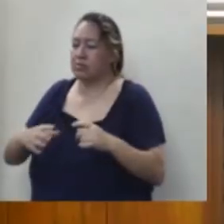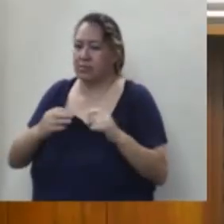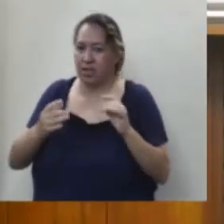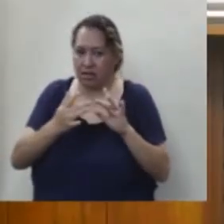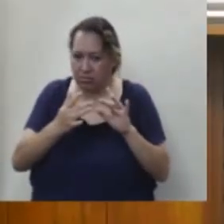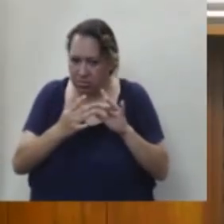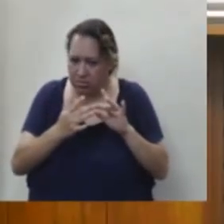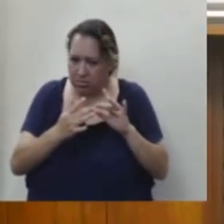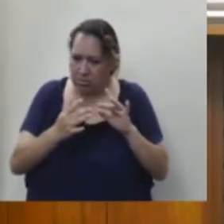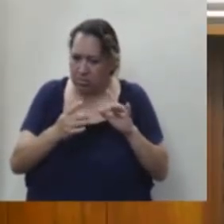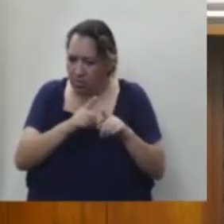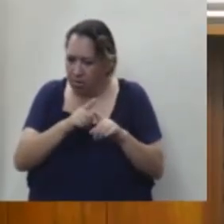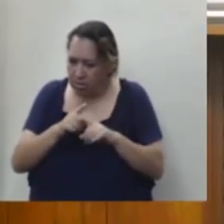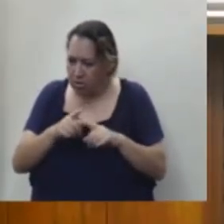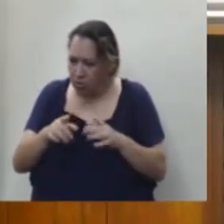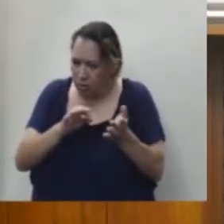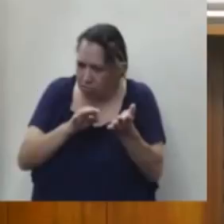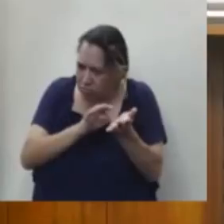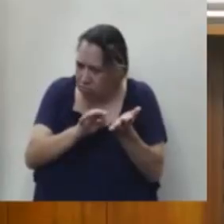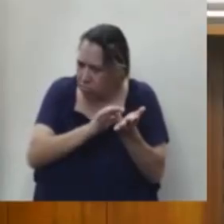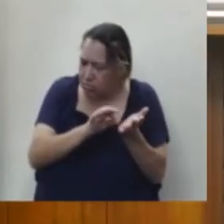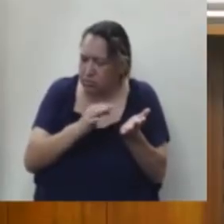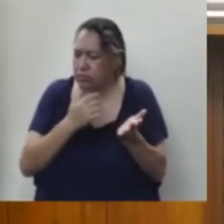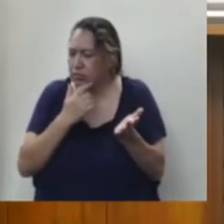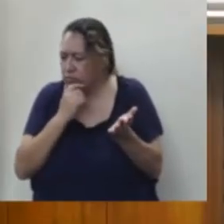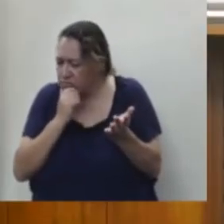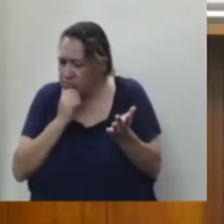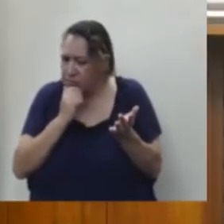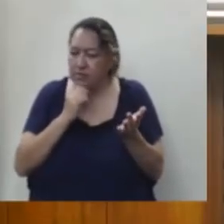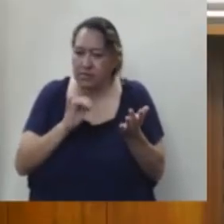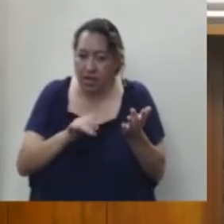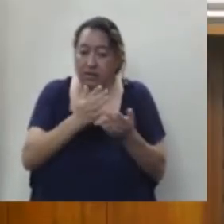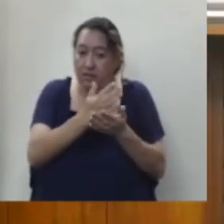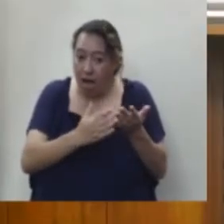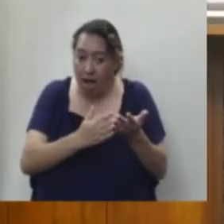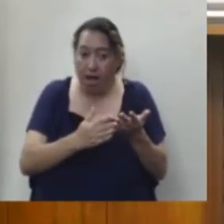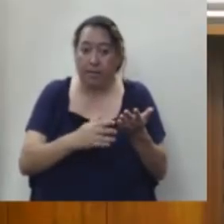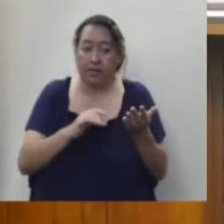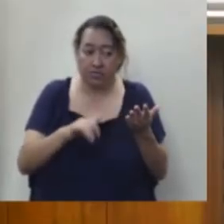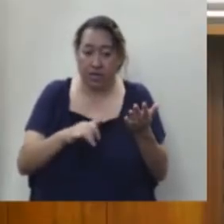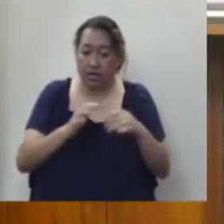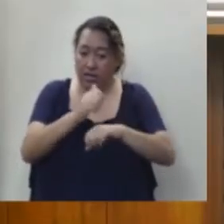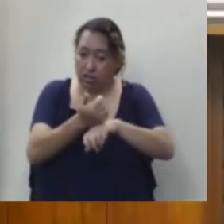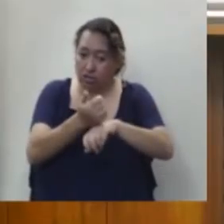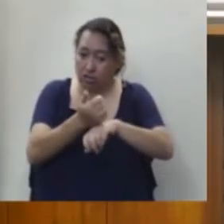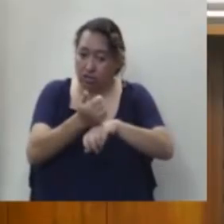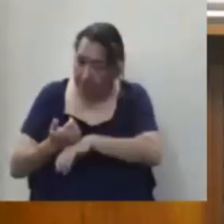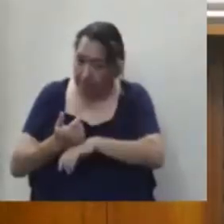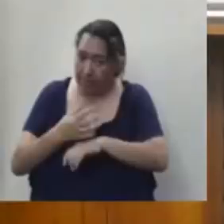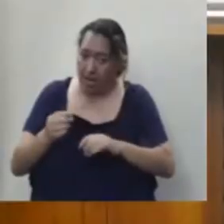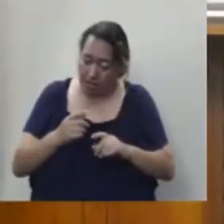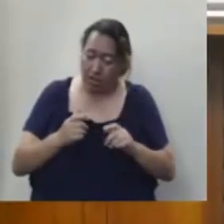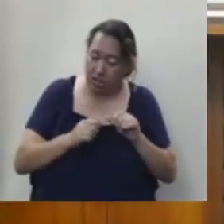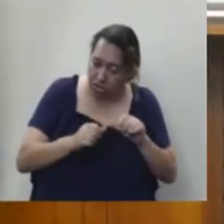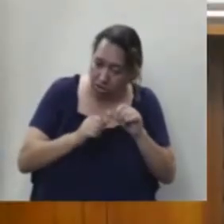the testing. Those are some of the measures that need to be put in place and to continue on in order for us to